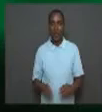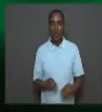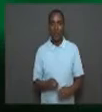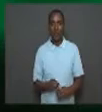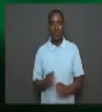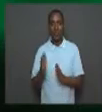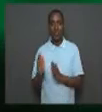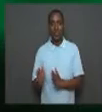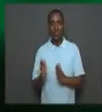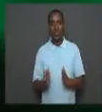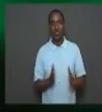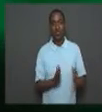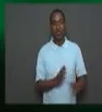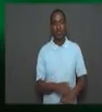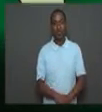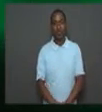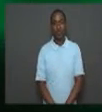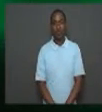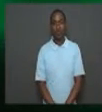Students, let's get ready.